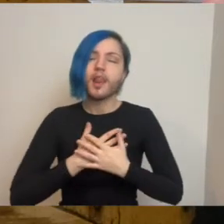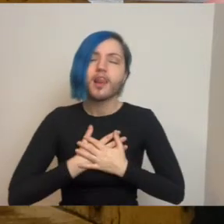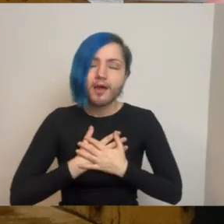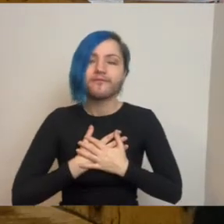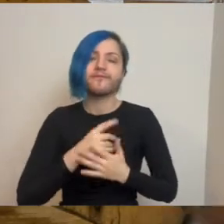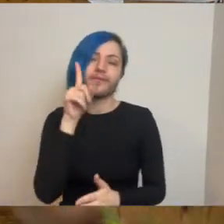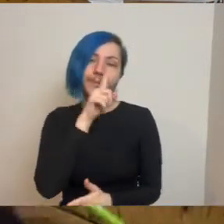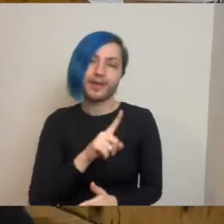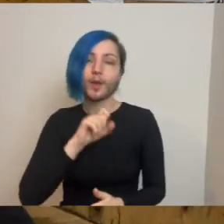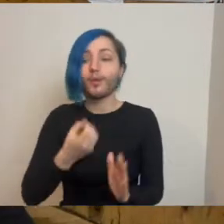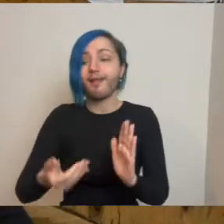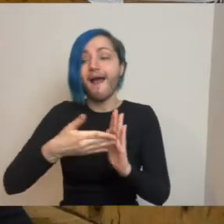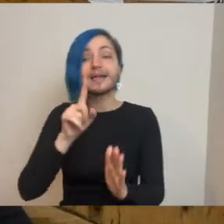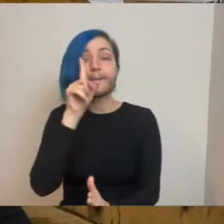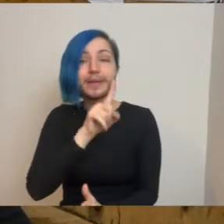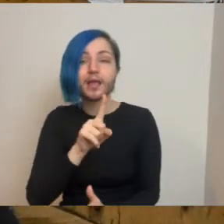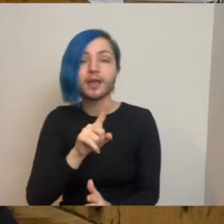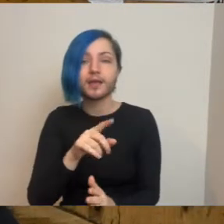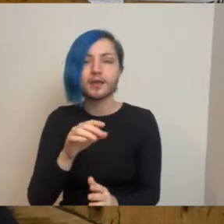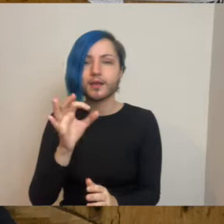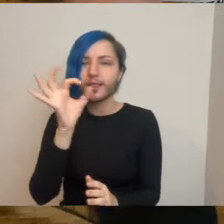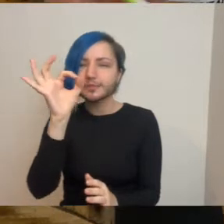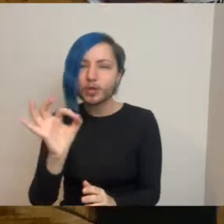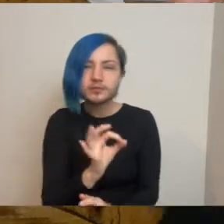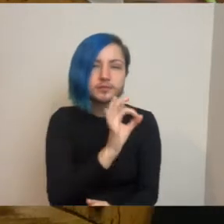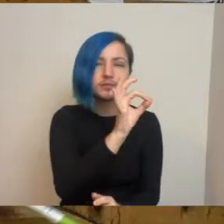I'm going to add a little bit of pink. I'm going to put pink in my dots.